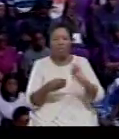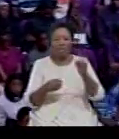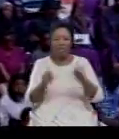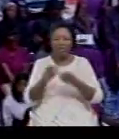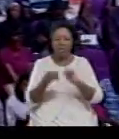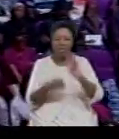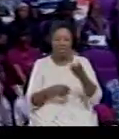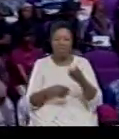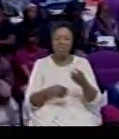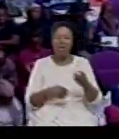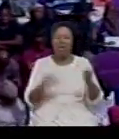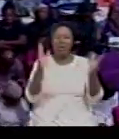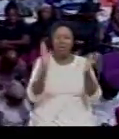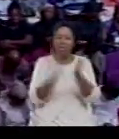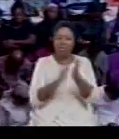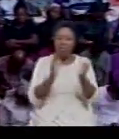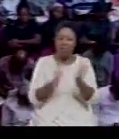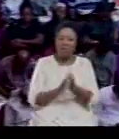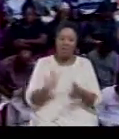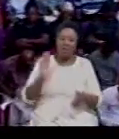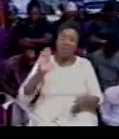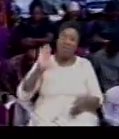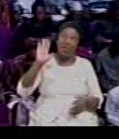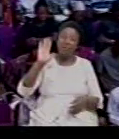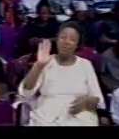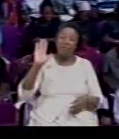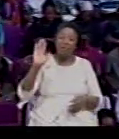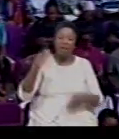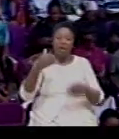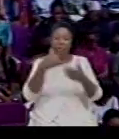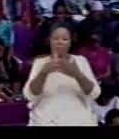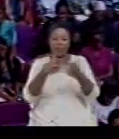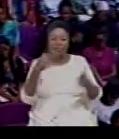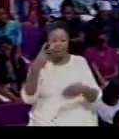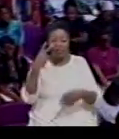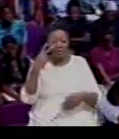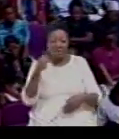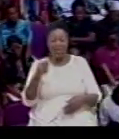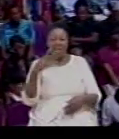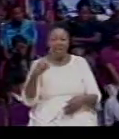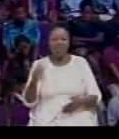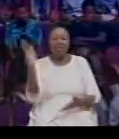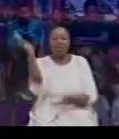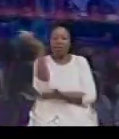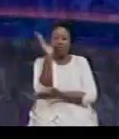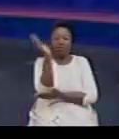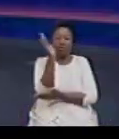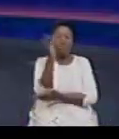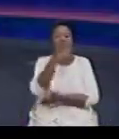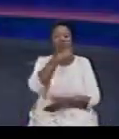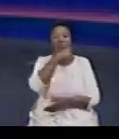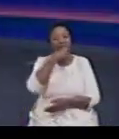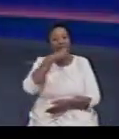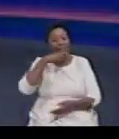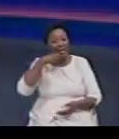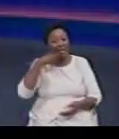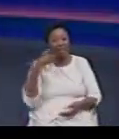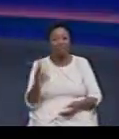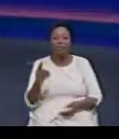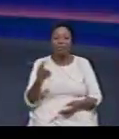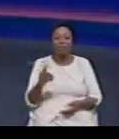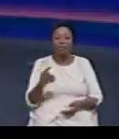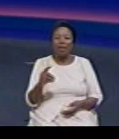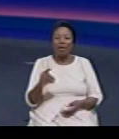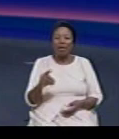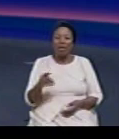praise him before seeing the tree dried up. The tree dried up. There are